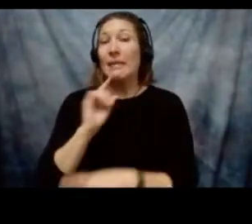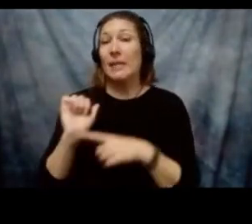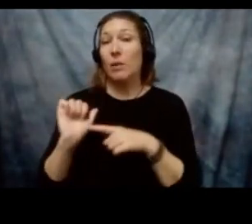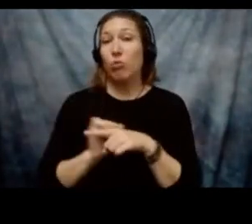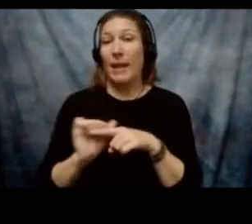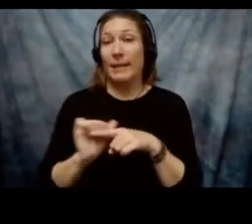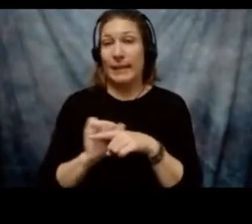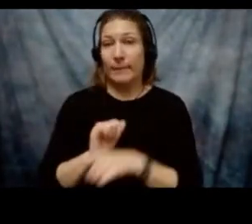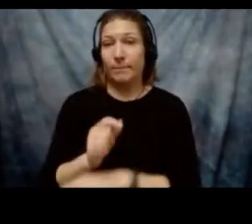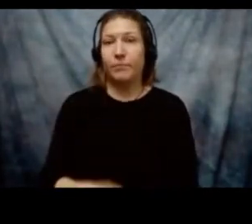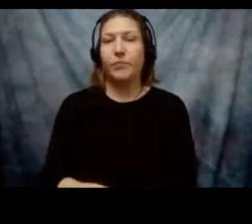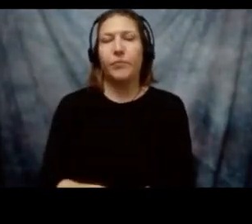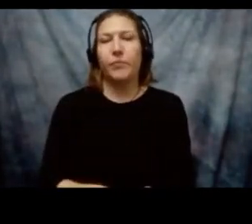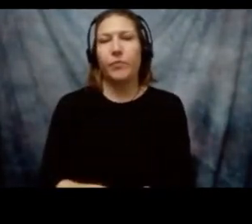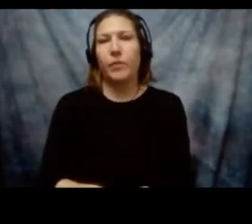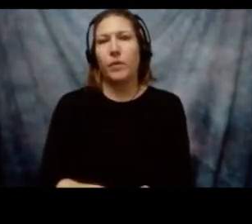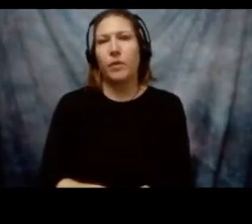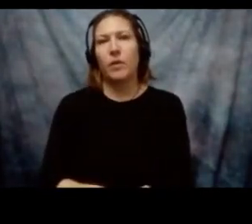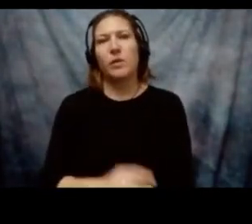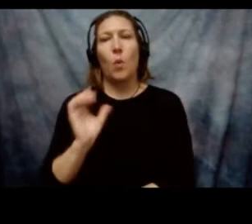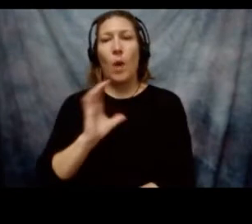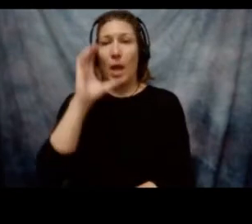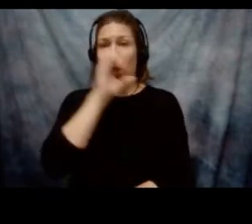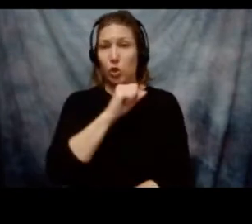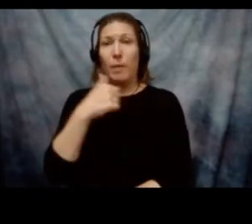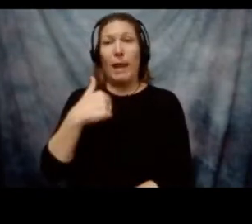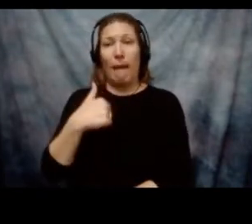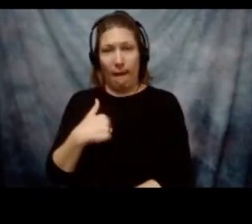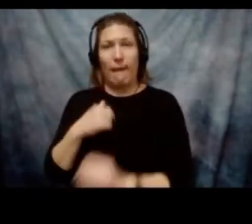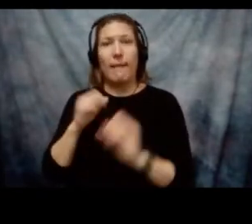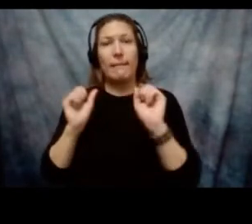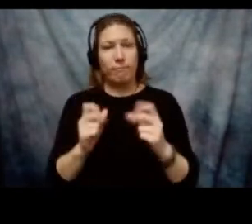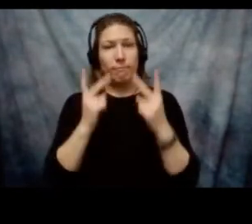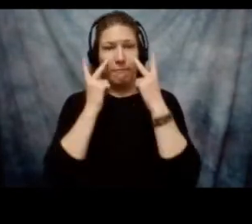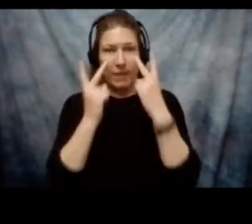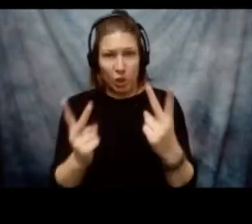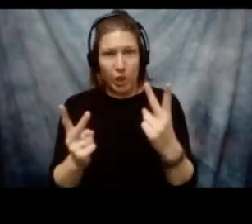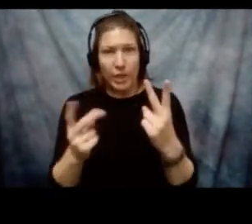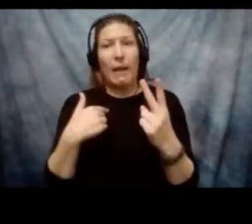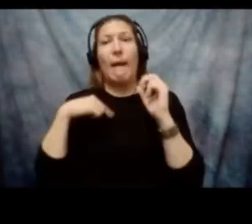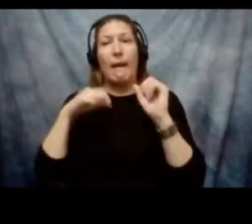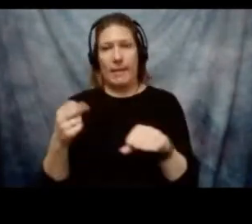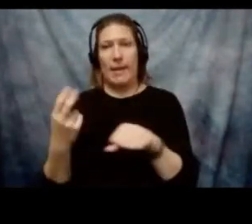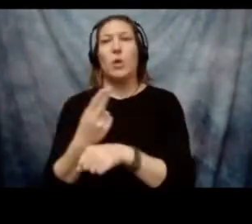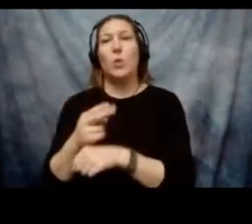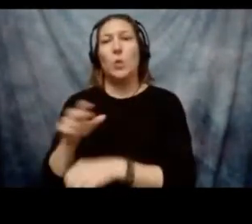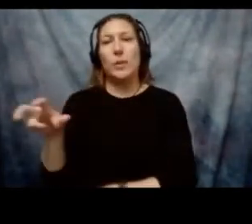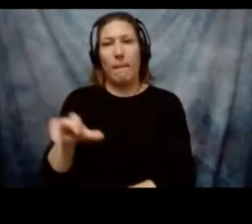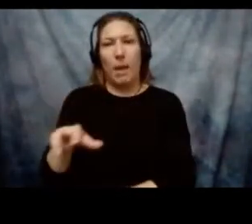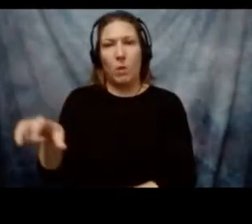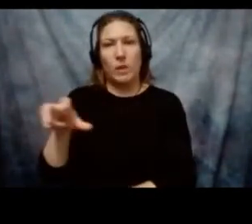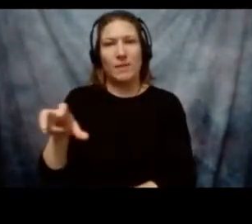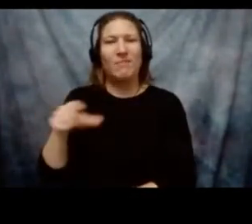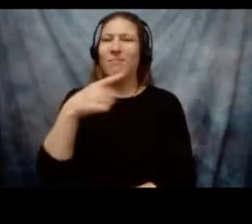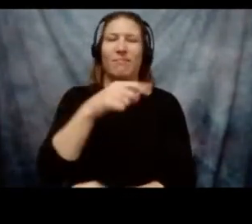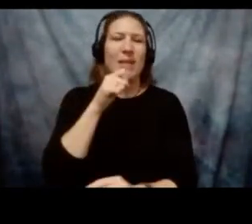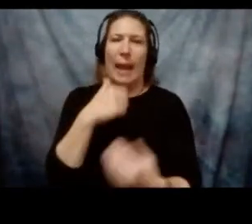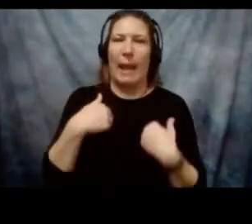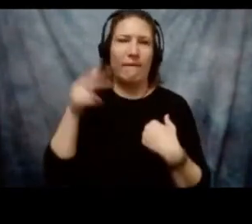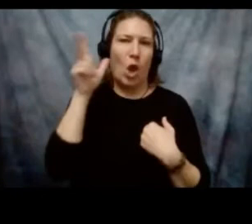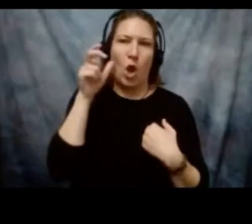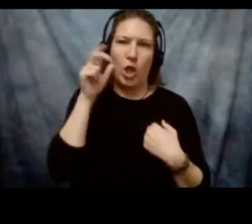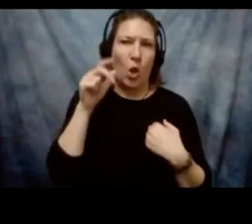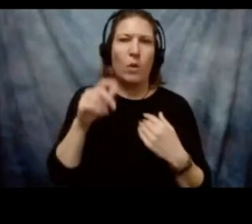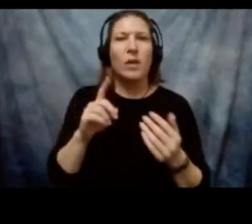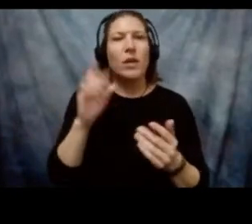use of a mouse. So there's no audio on this one. This is a practice. So assume I've been given the instructions to basically do the same thing.